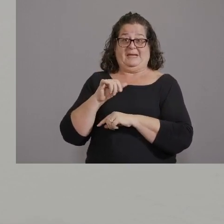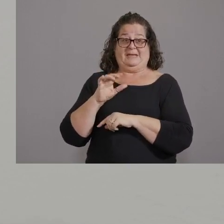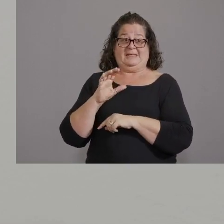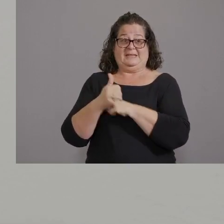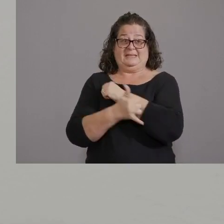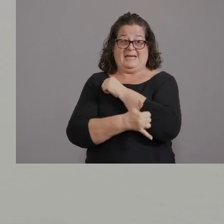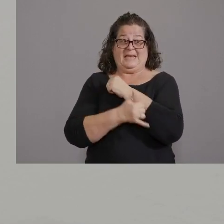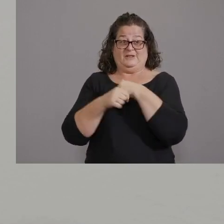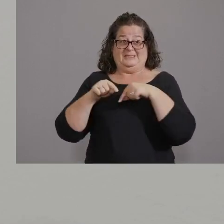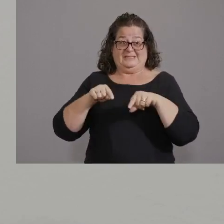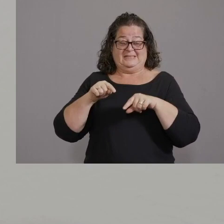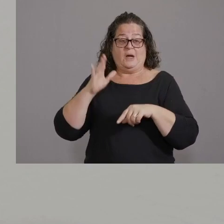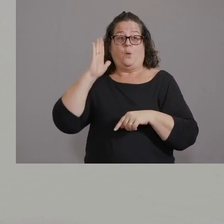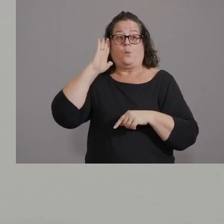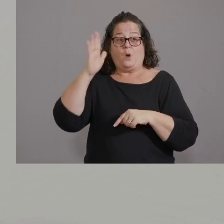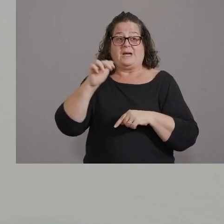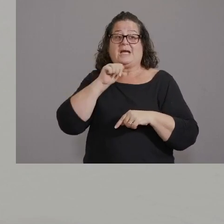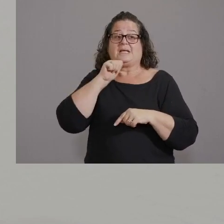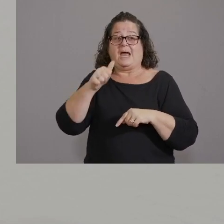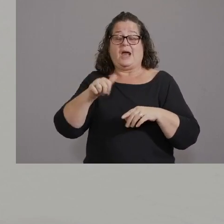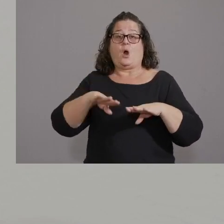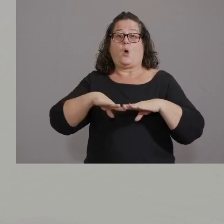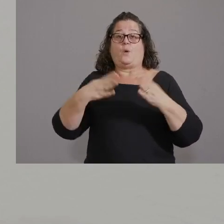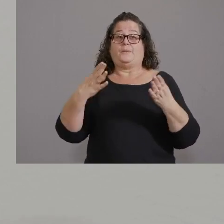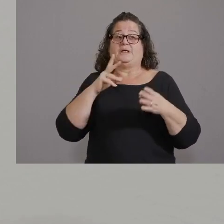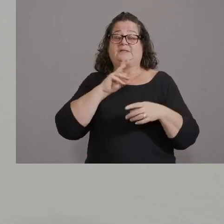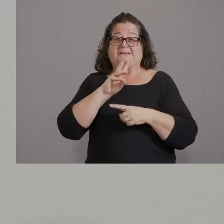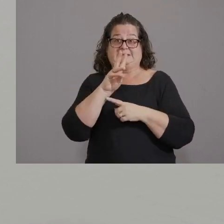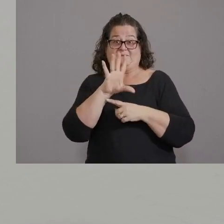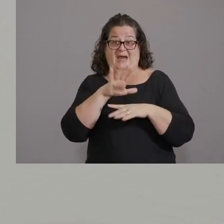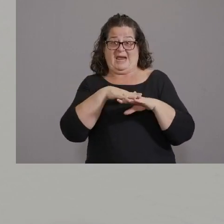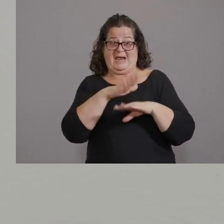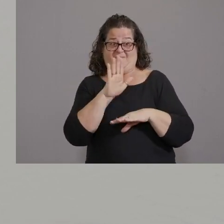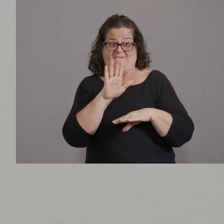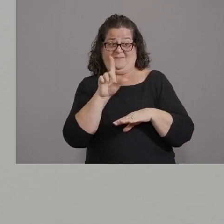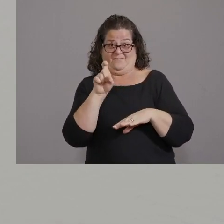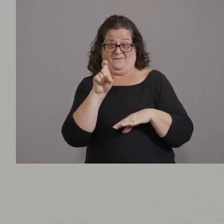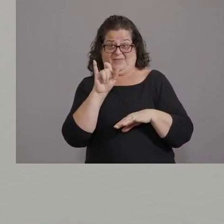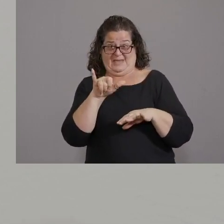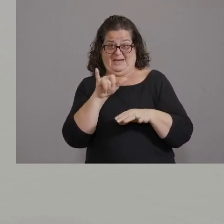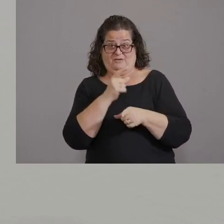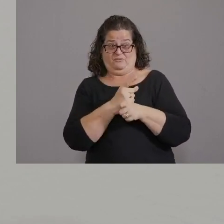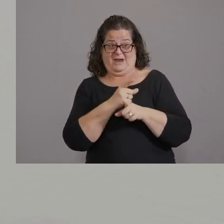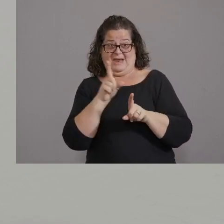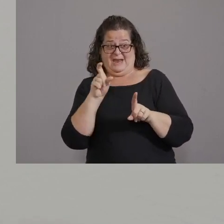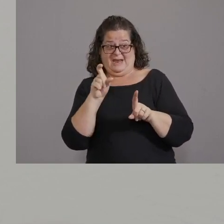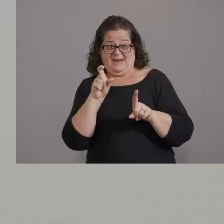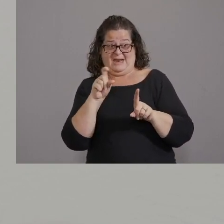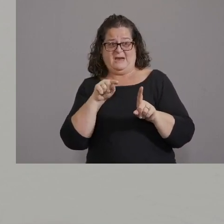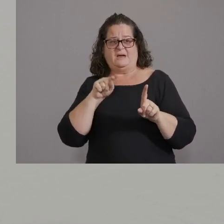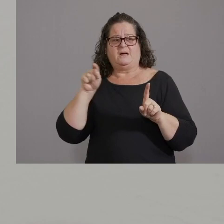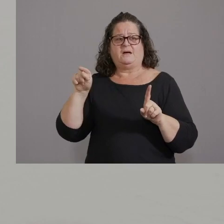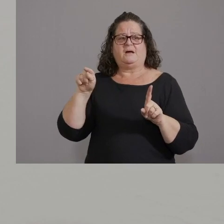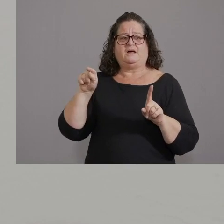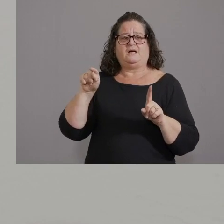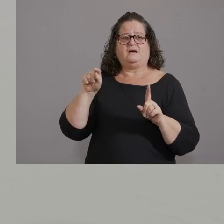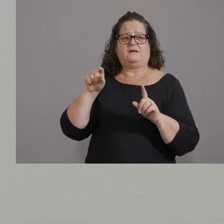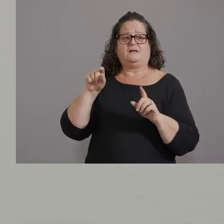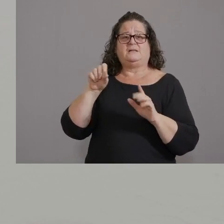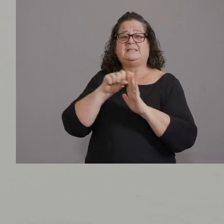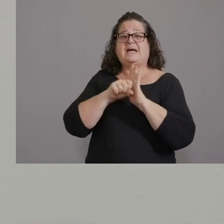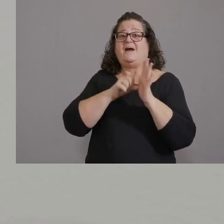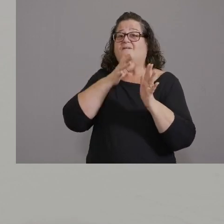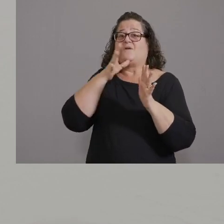group next week, but the State Farm and Phoenix Municipal Stadium, those new appointments coming online next week will be available to